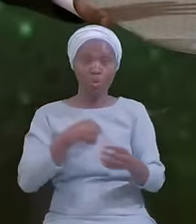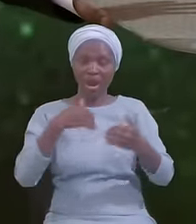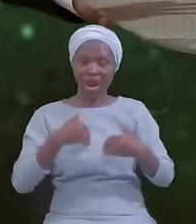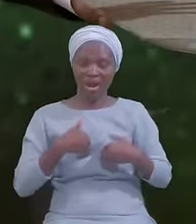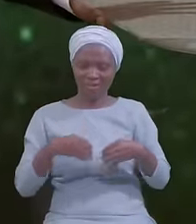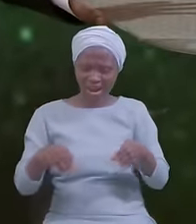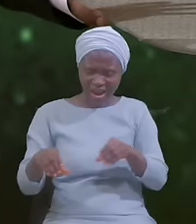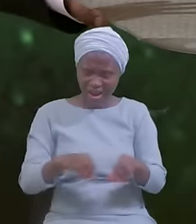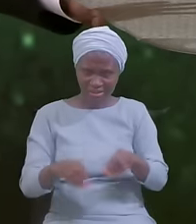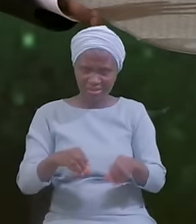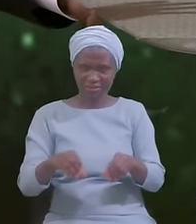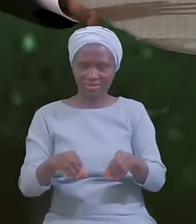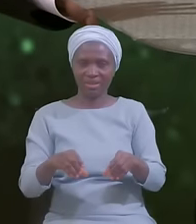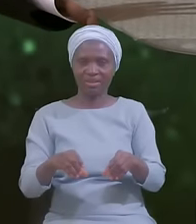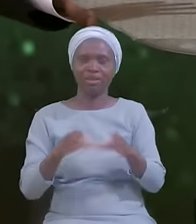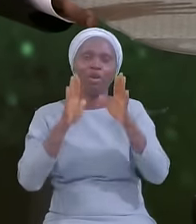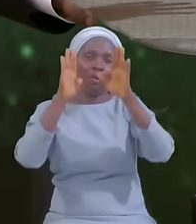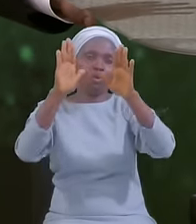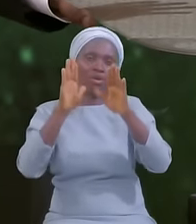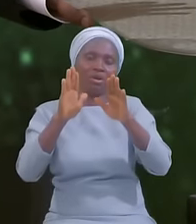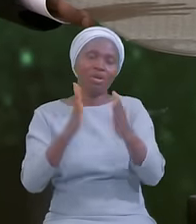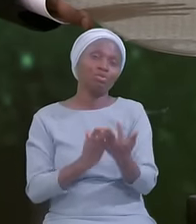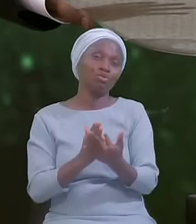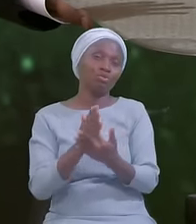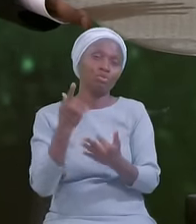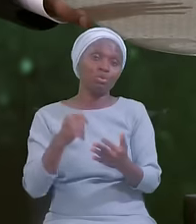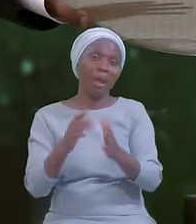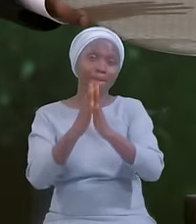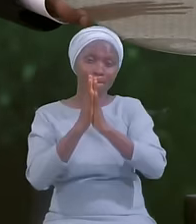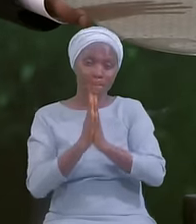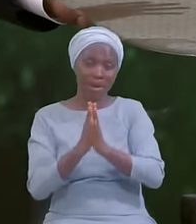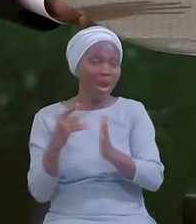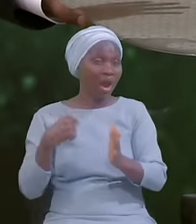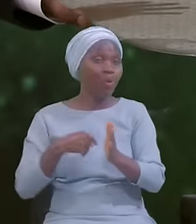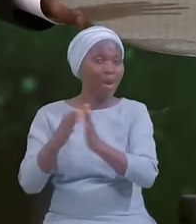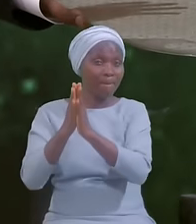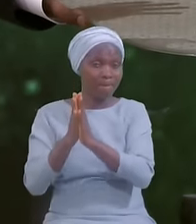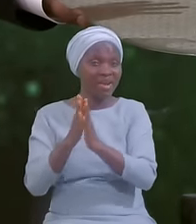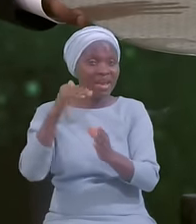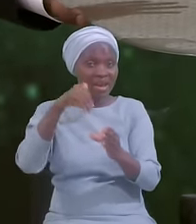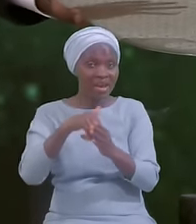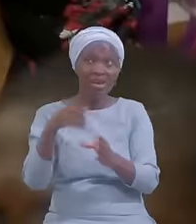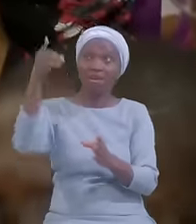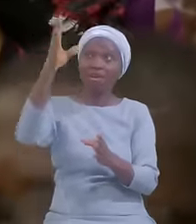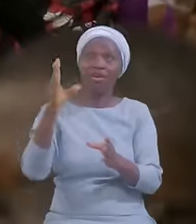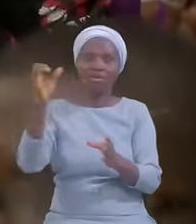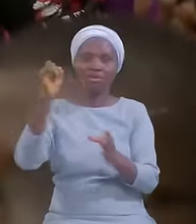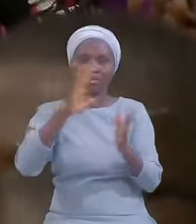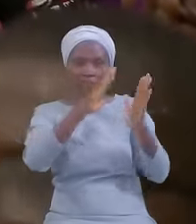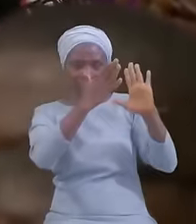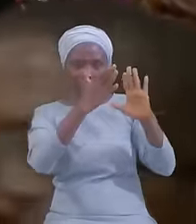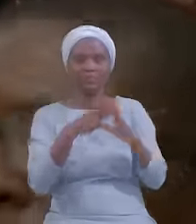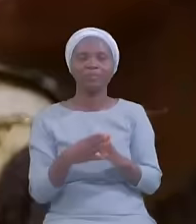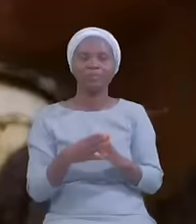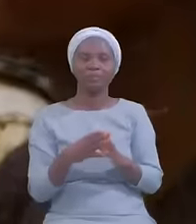activated wonders through the prayer. We pray in God's presence. Tonight is your